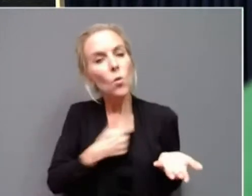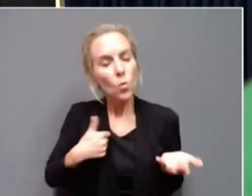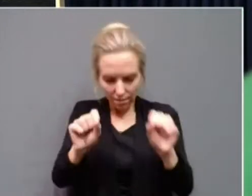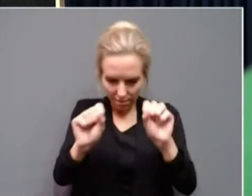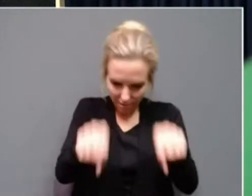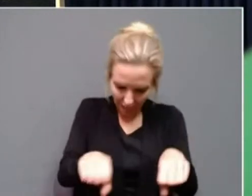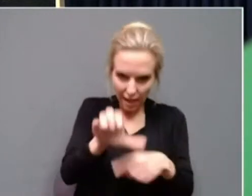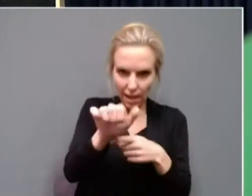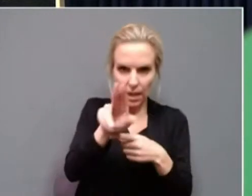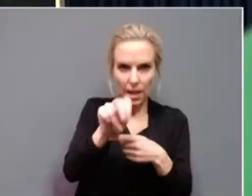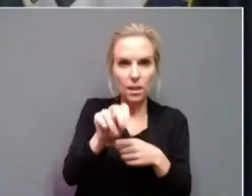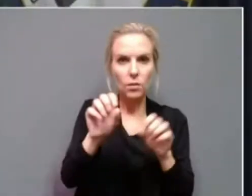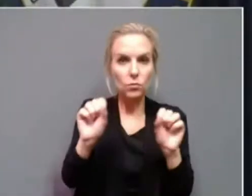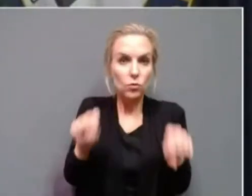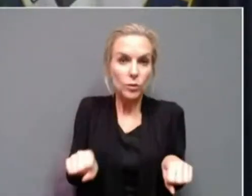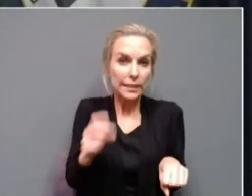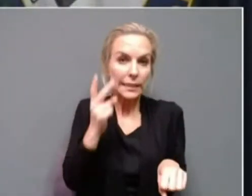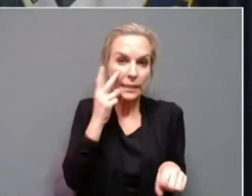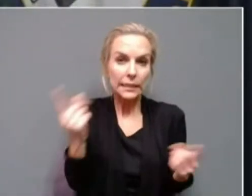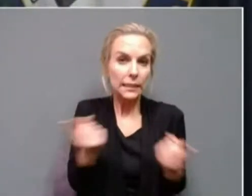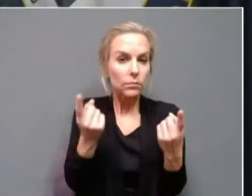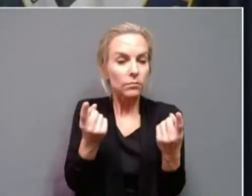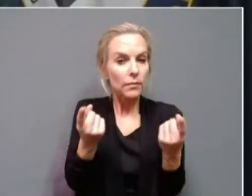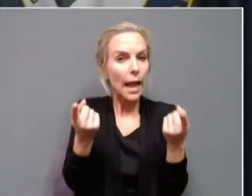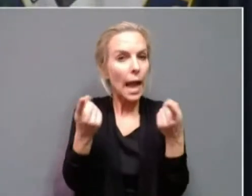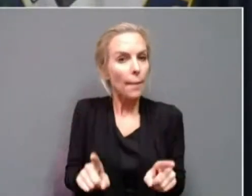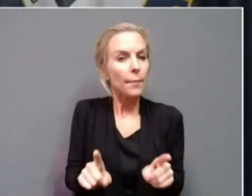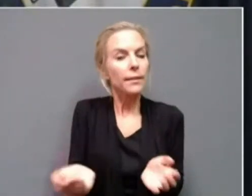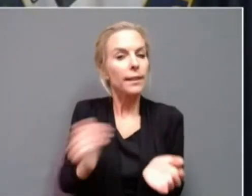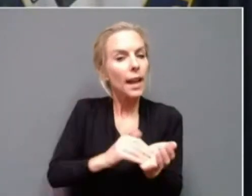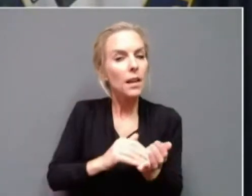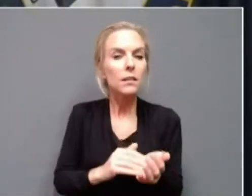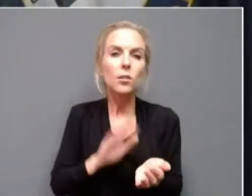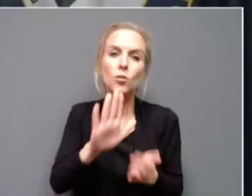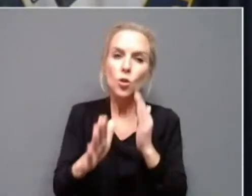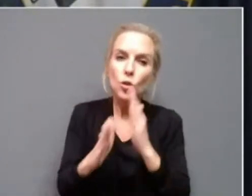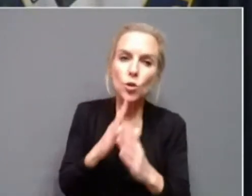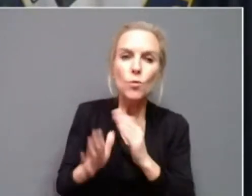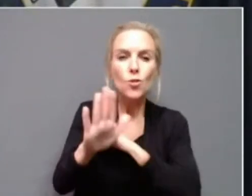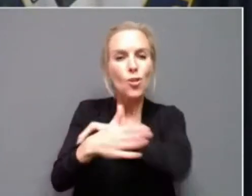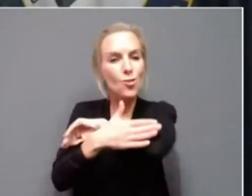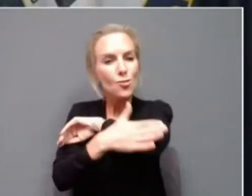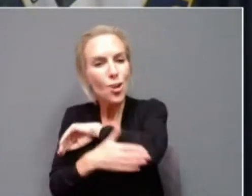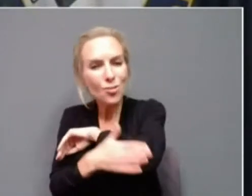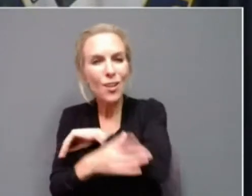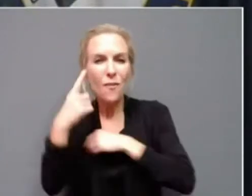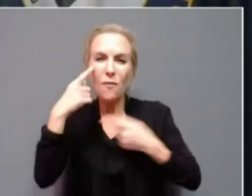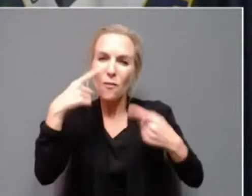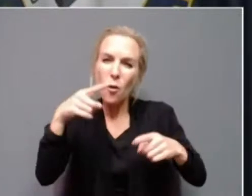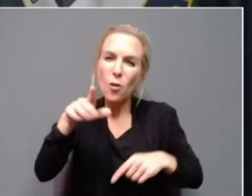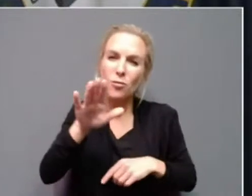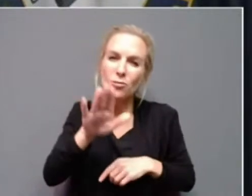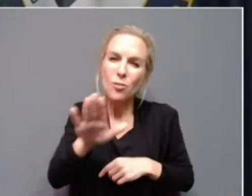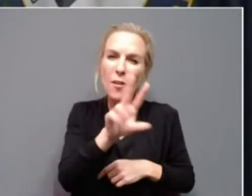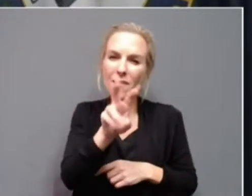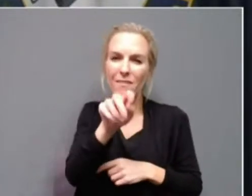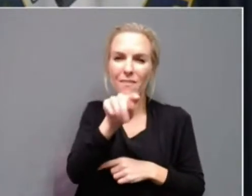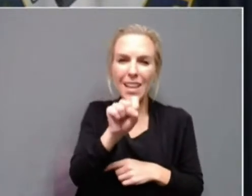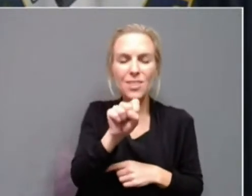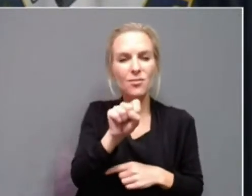see something like this again. So your community, your country, your veterans are asking you to do the right